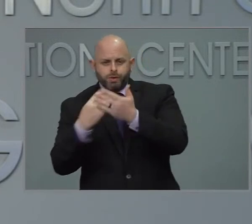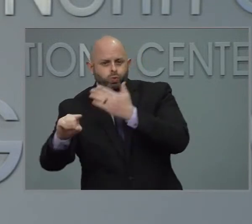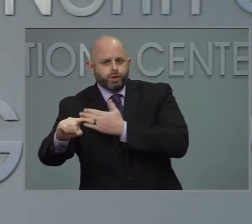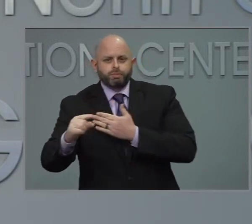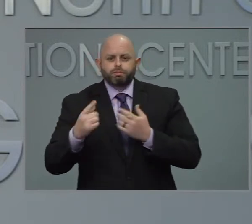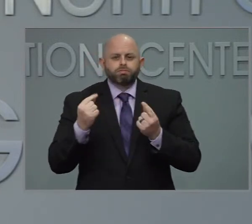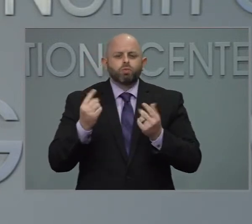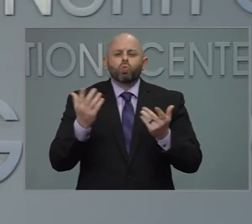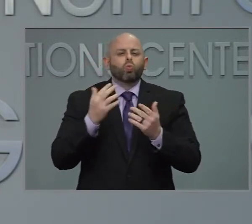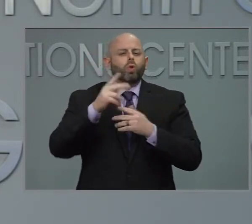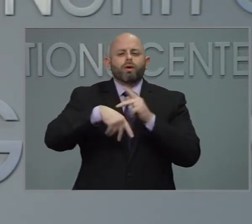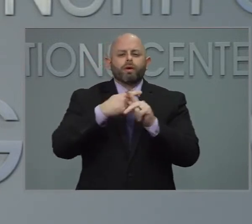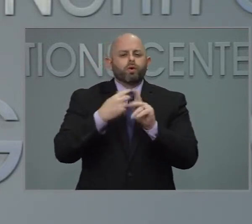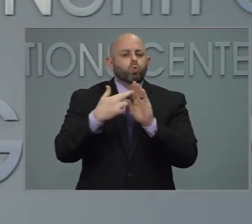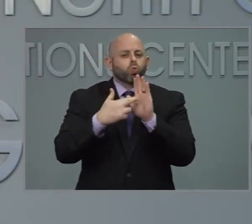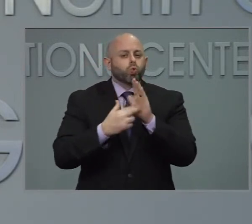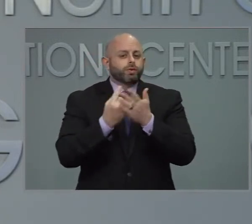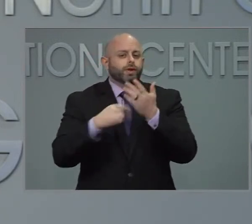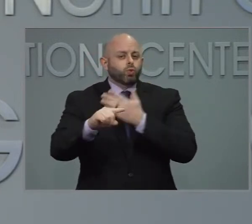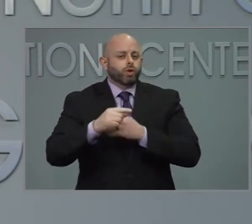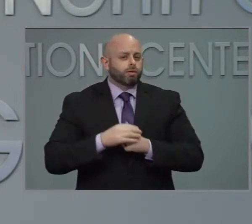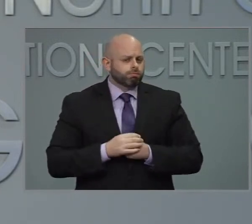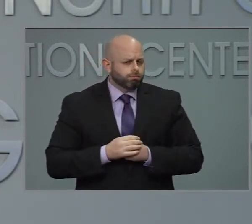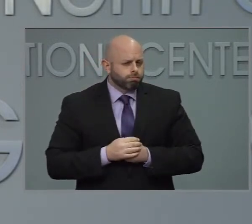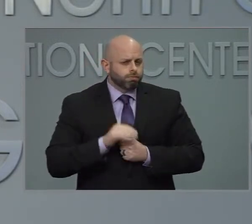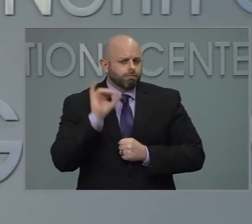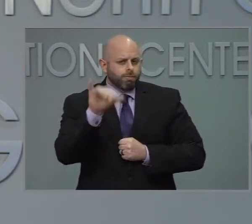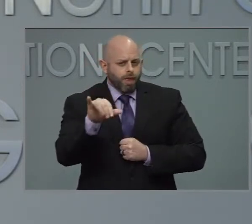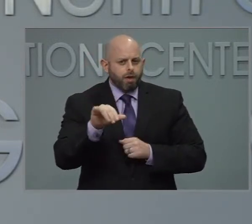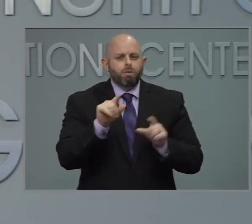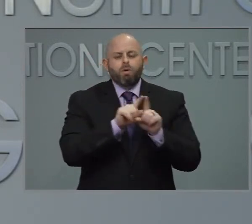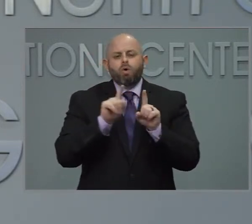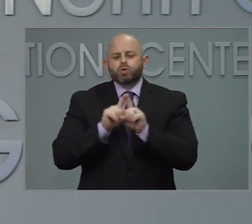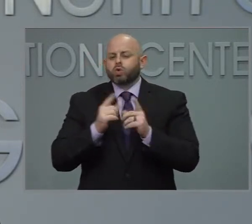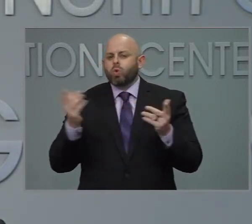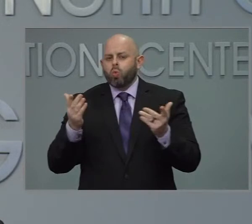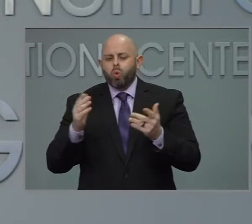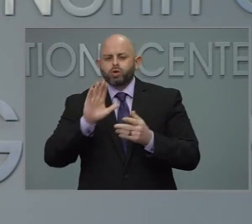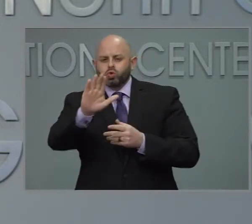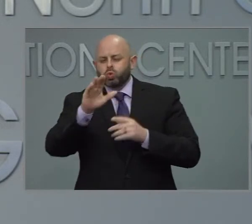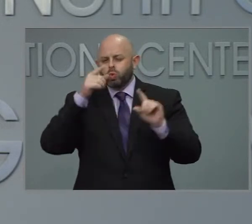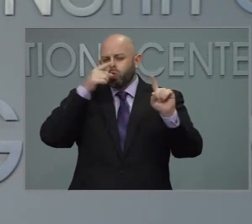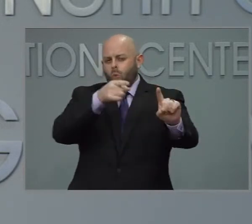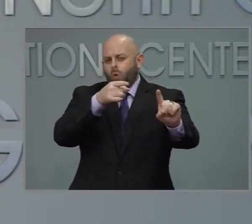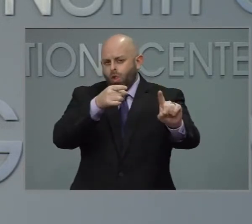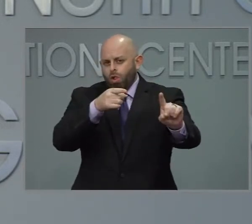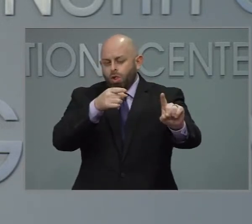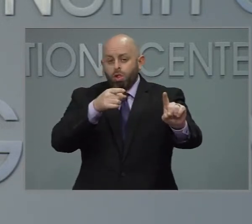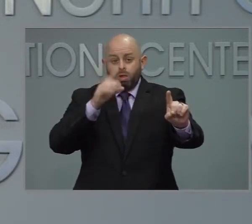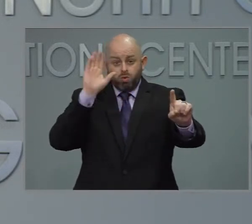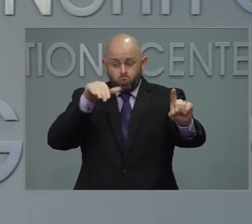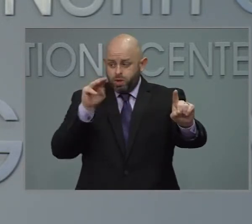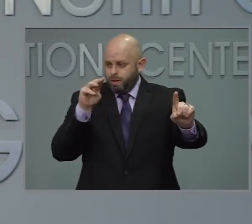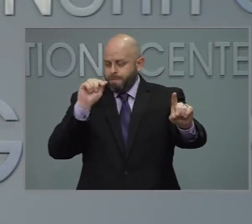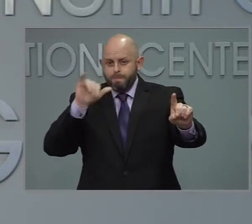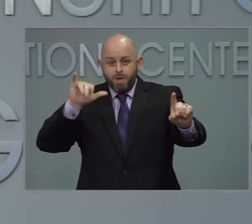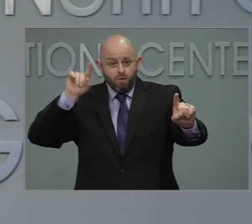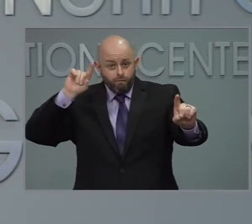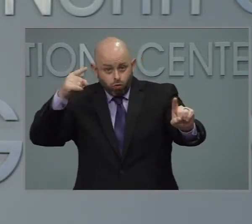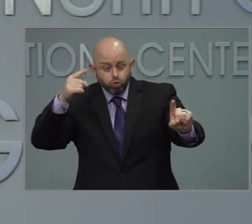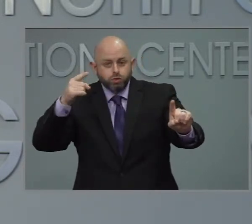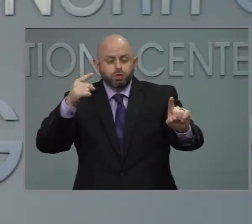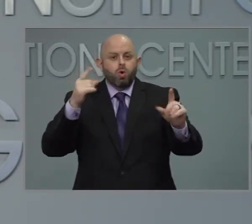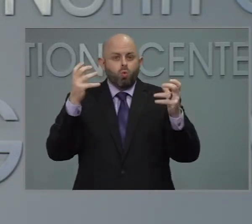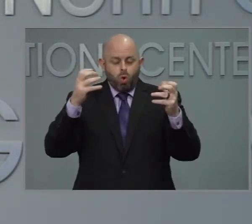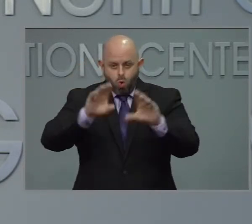kind of restrictions will be lifted next week, and also what the benchmark is if May 1st being open for